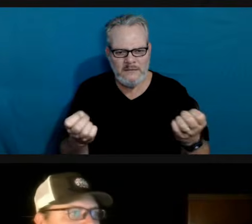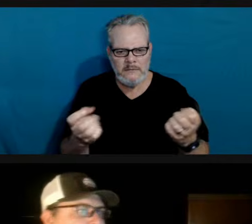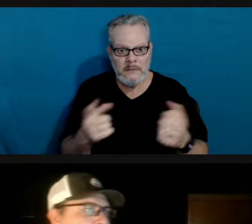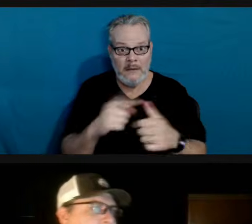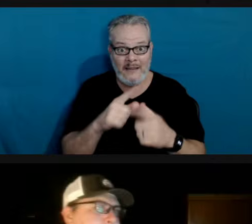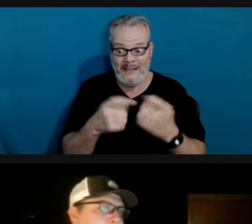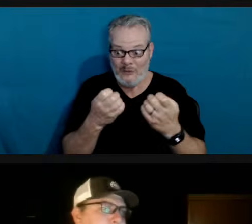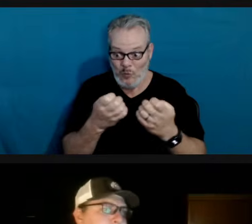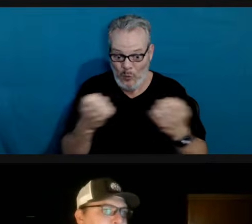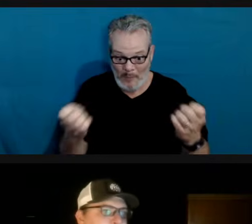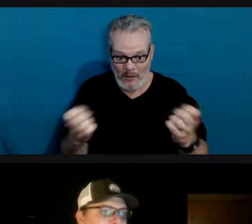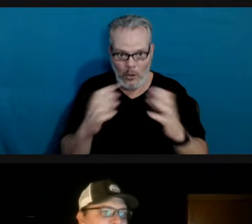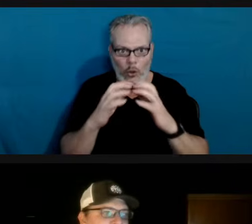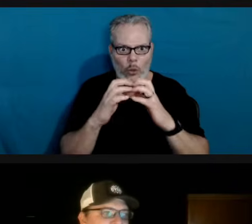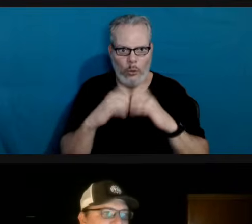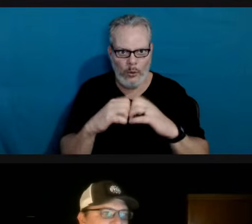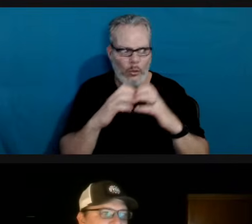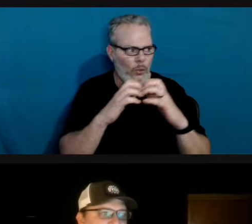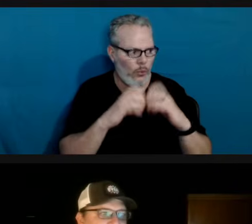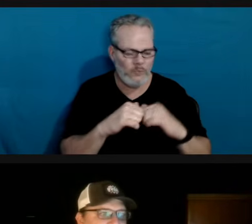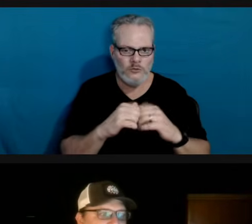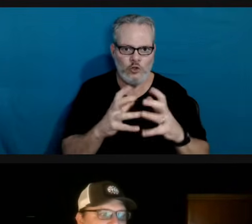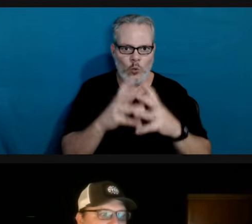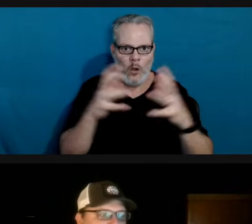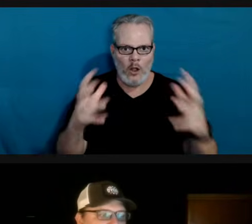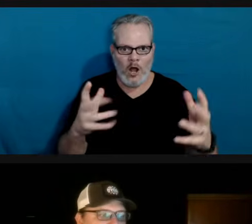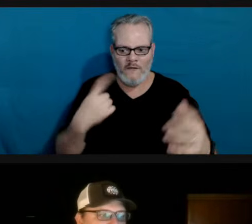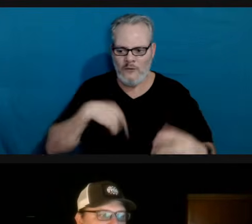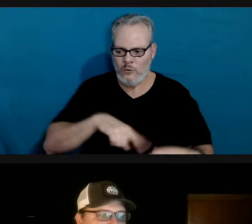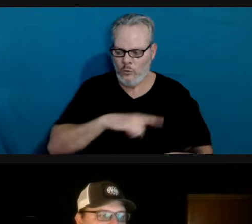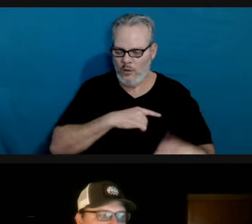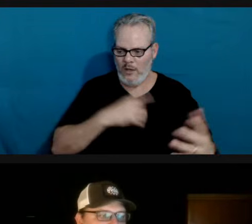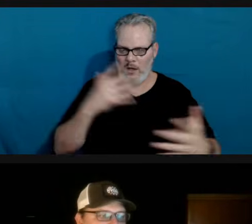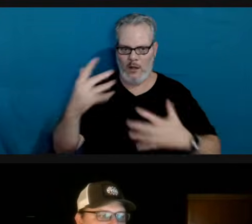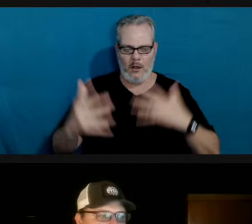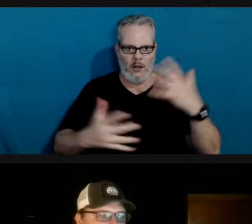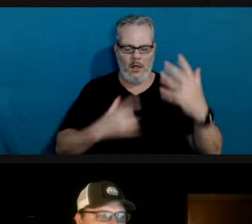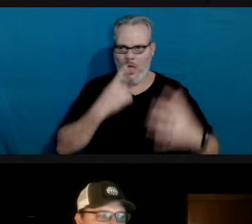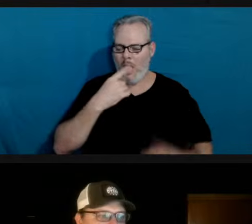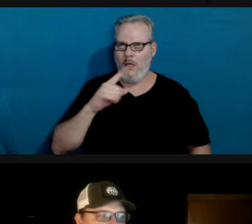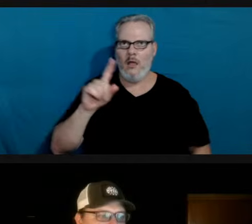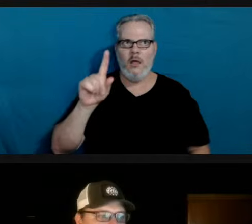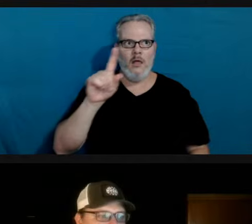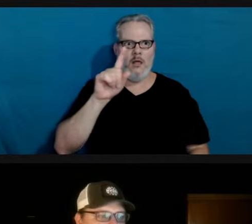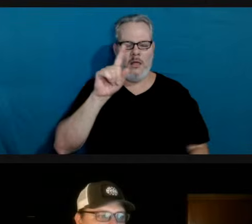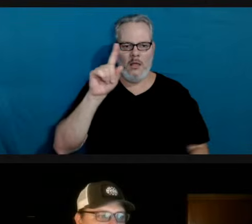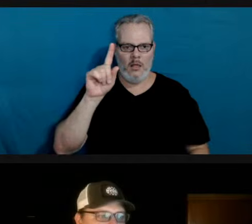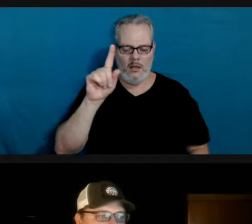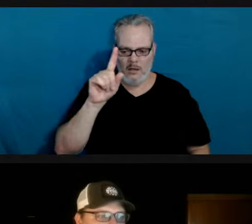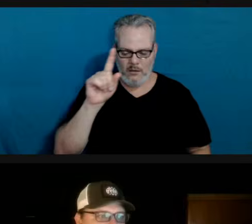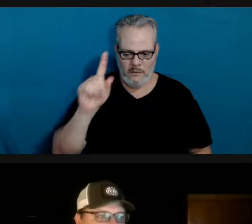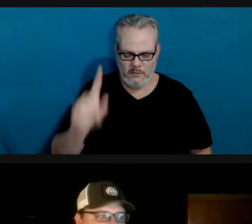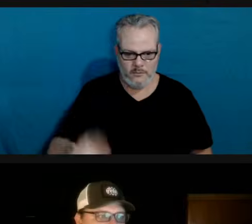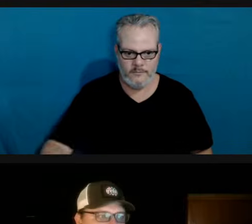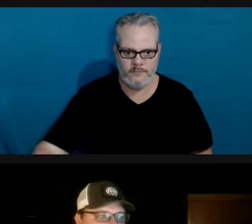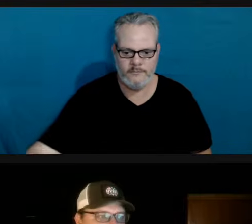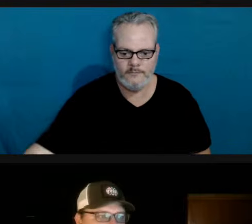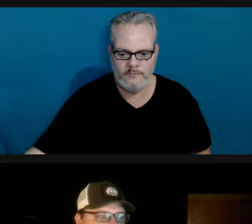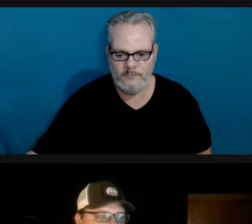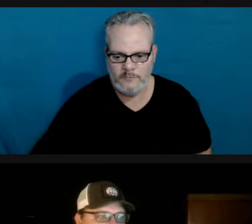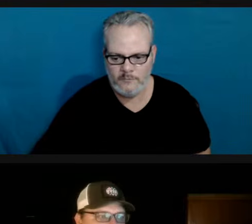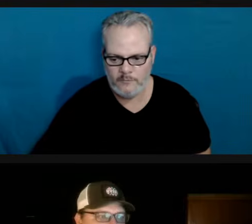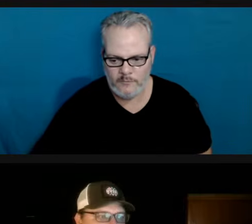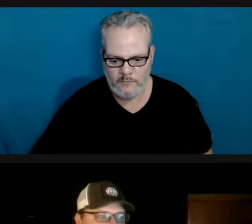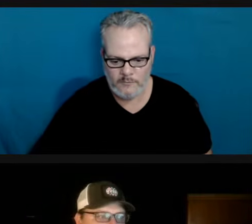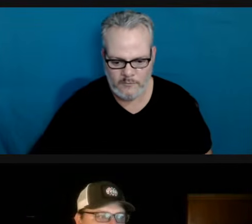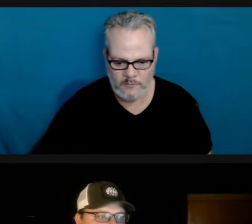of it, we're kind of flying blind, so to speak. So let's pull up here what I have for us this week. First of all, I want to throw up here